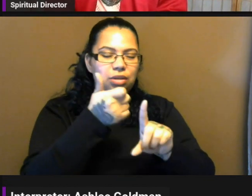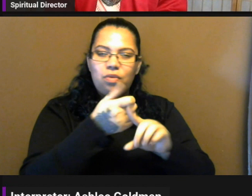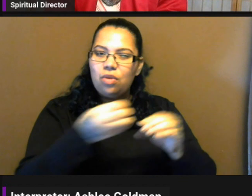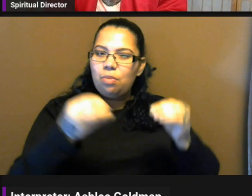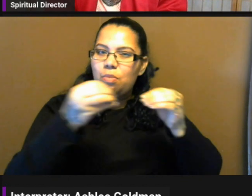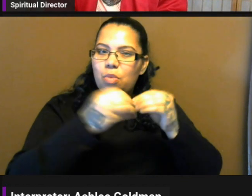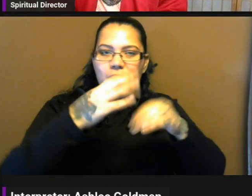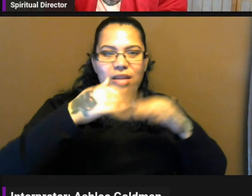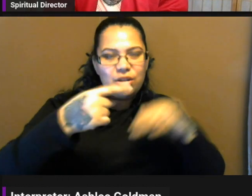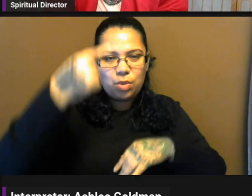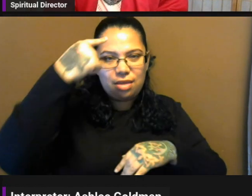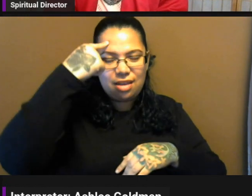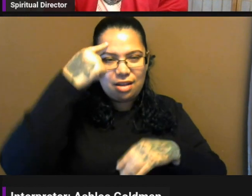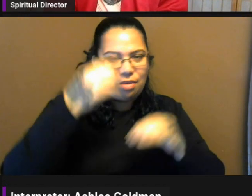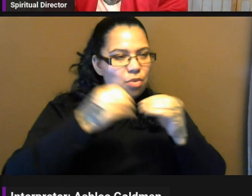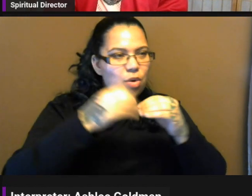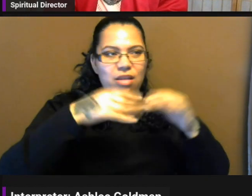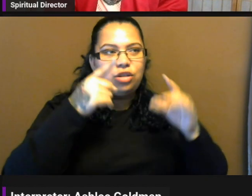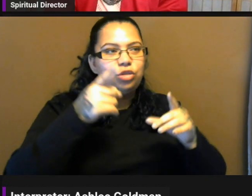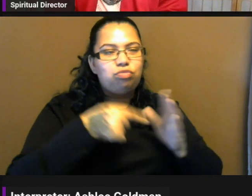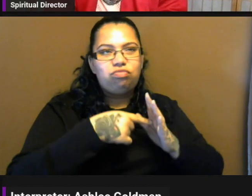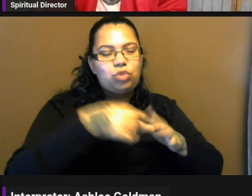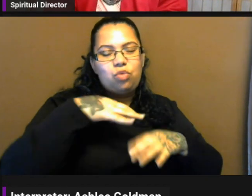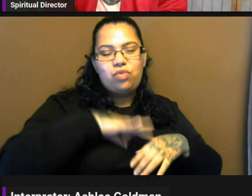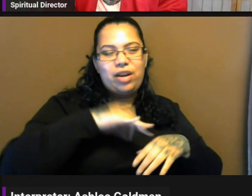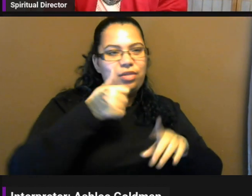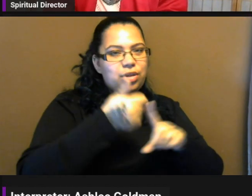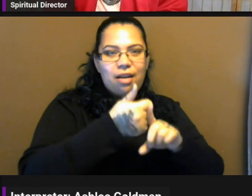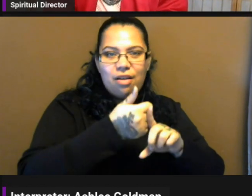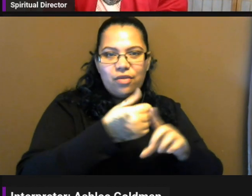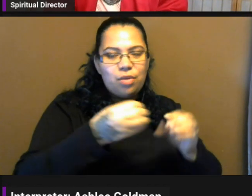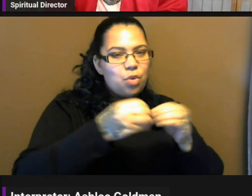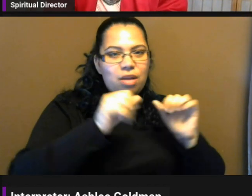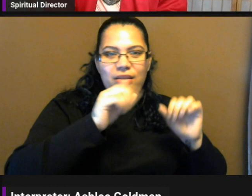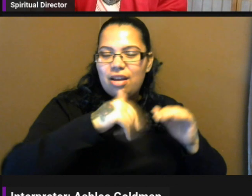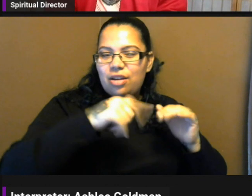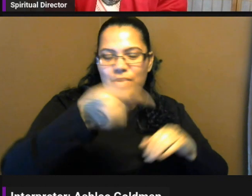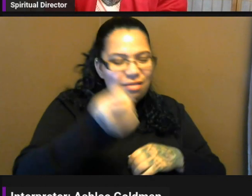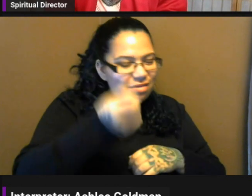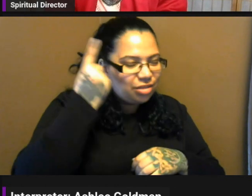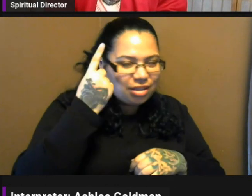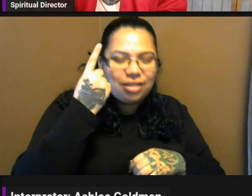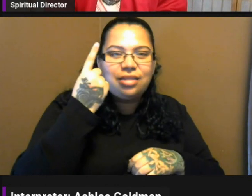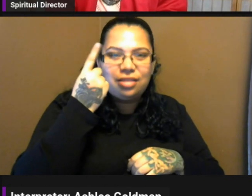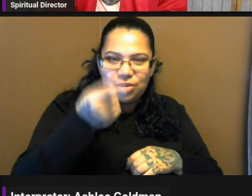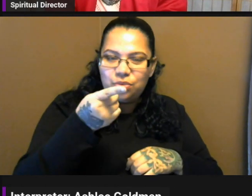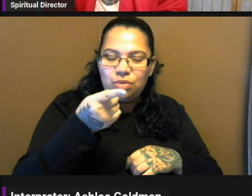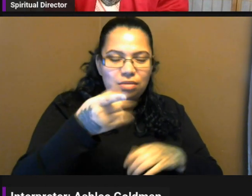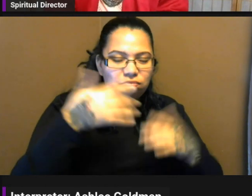credit for. You are so much more than you recognize, so much more than you